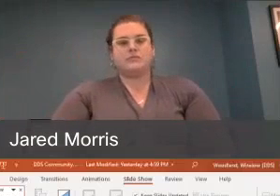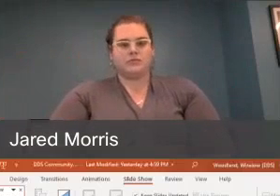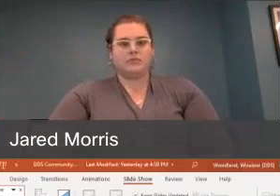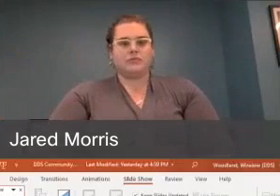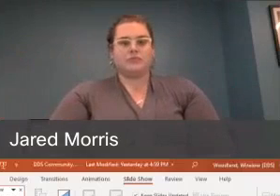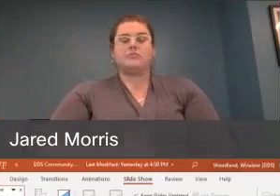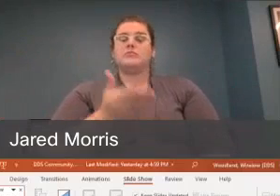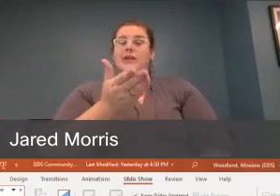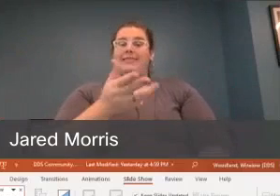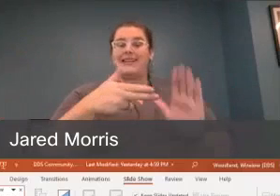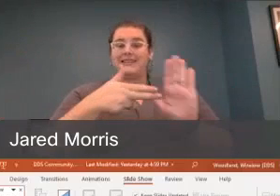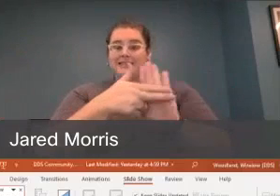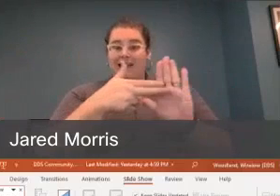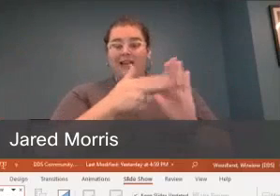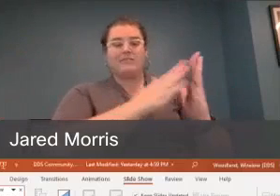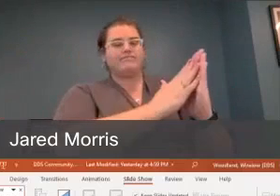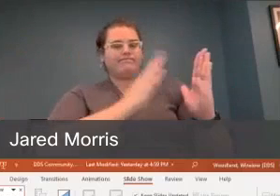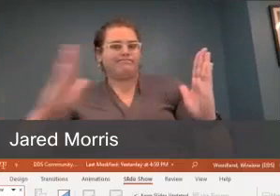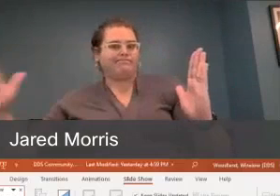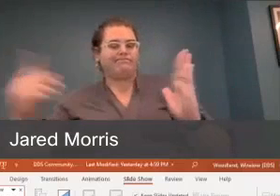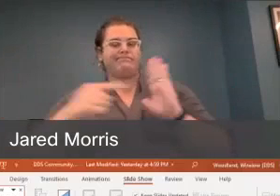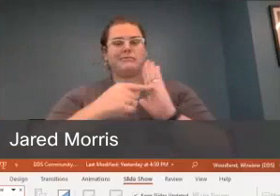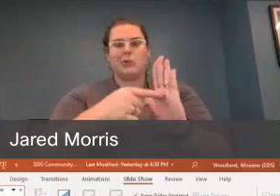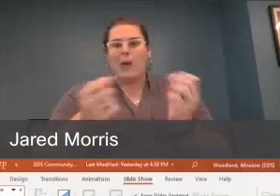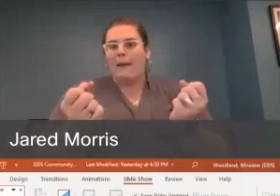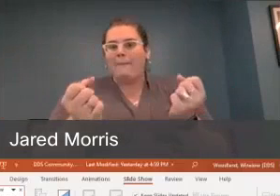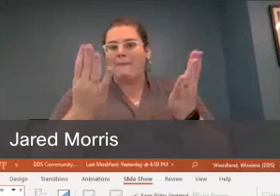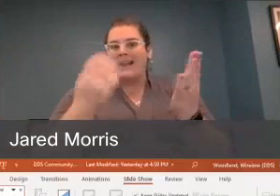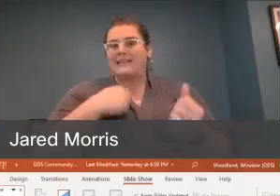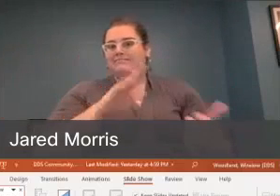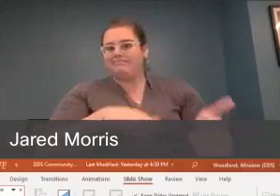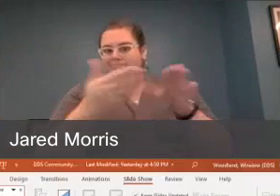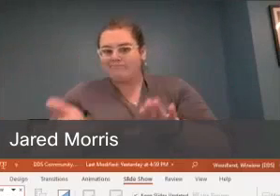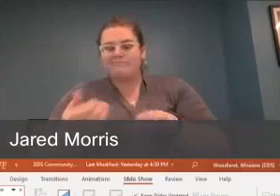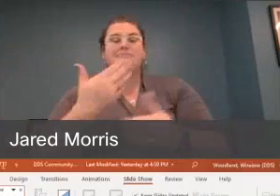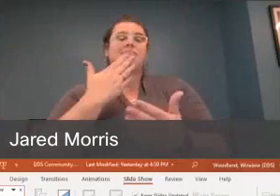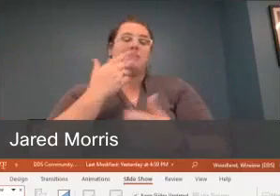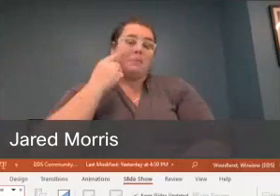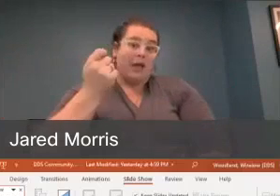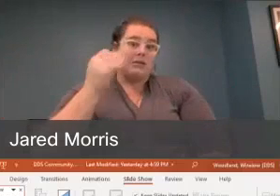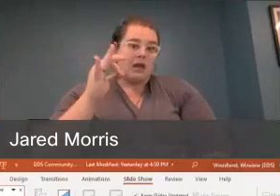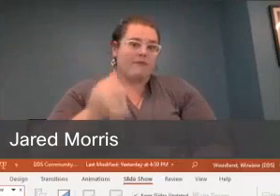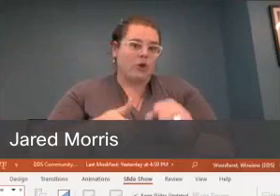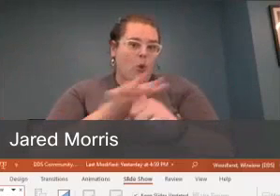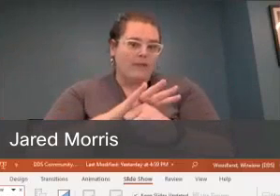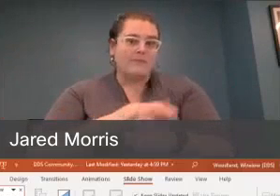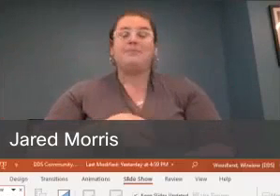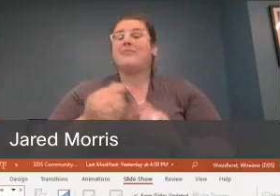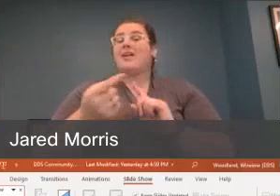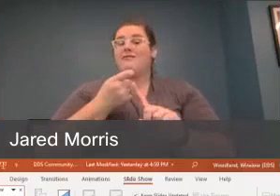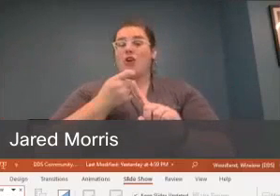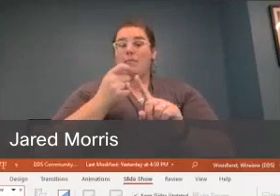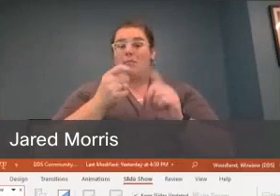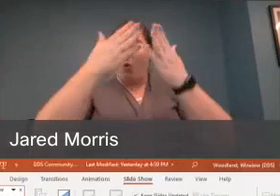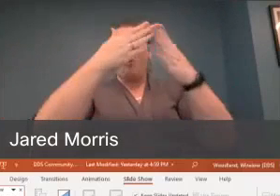confirmed as having expired relative to COVID. So of the 58 overall deaths,